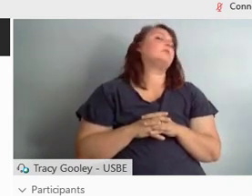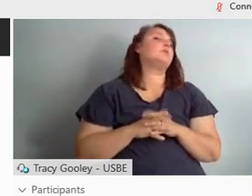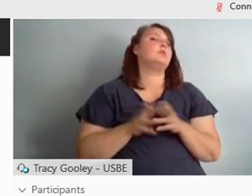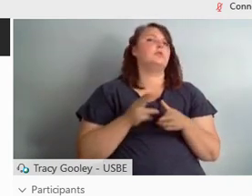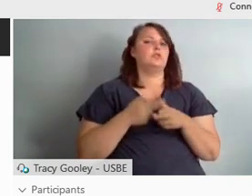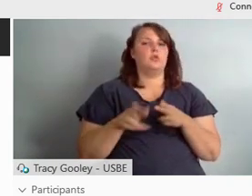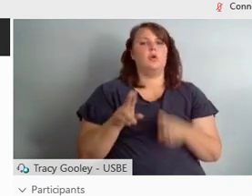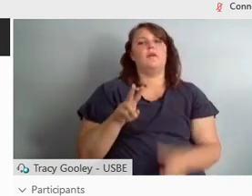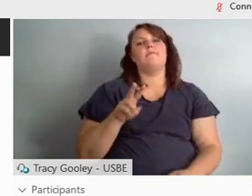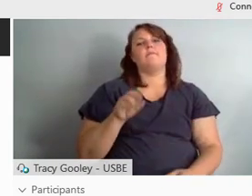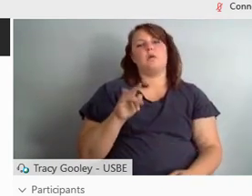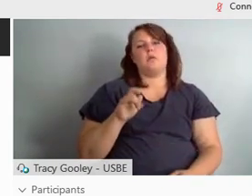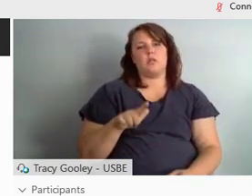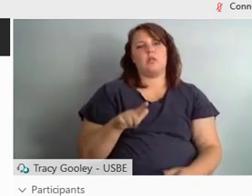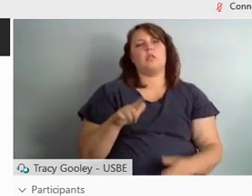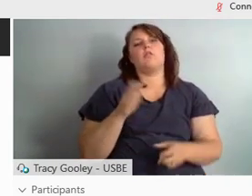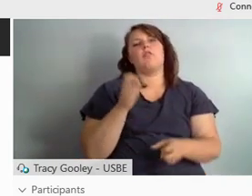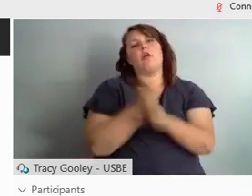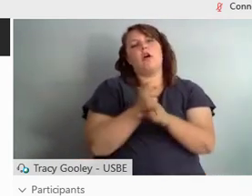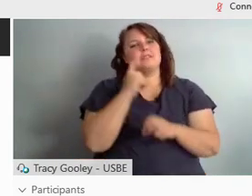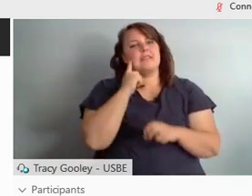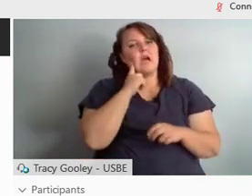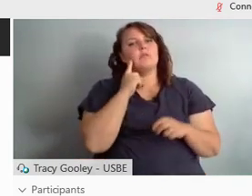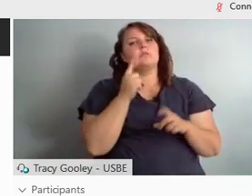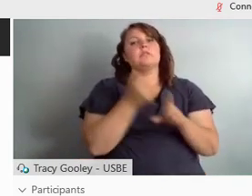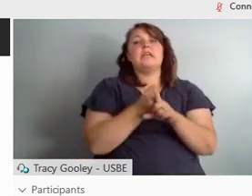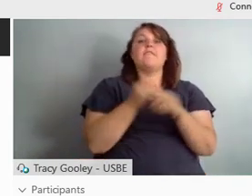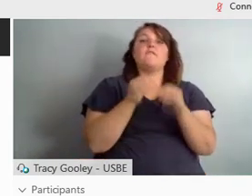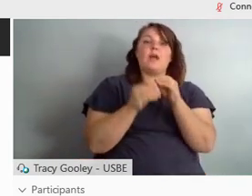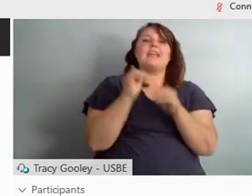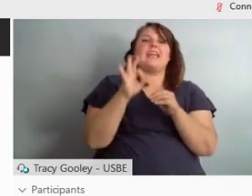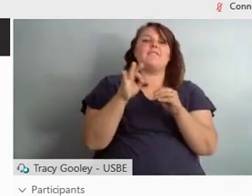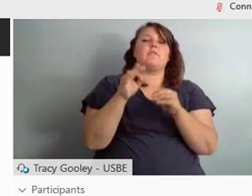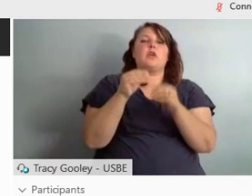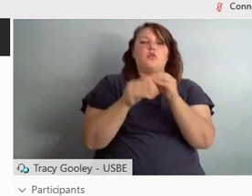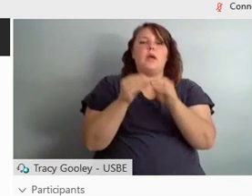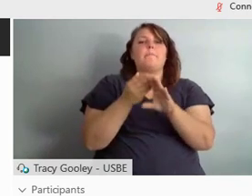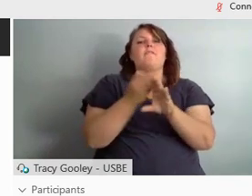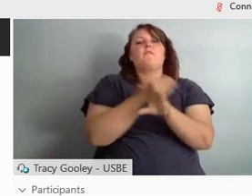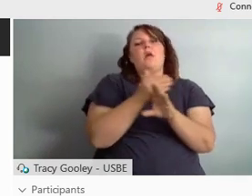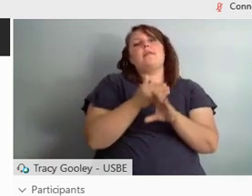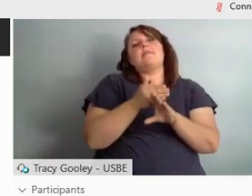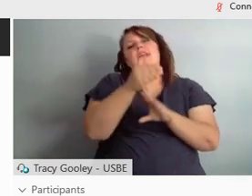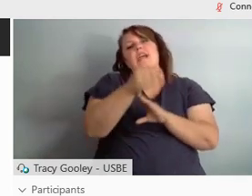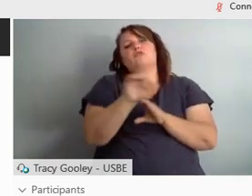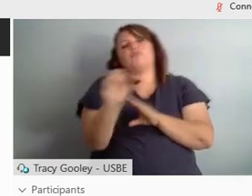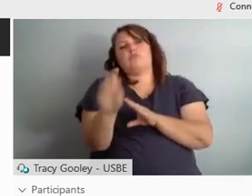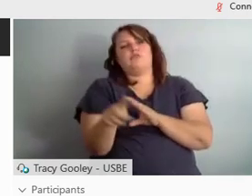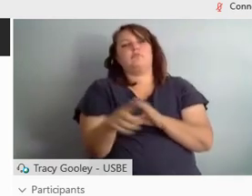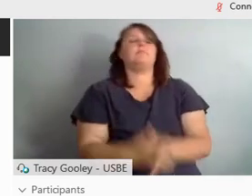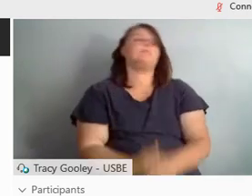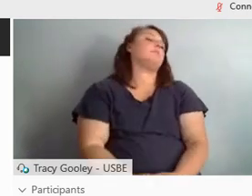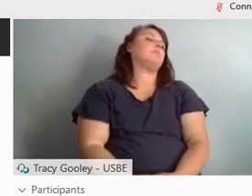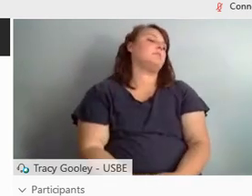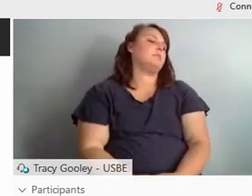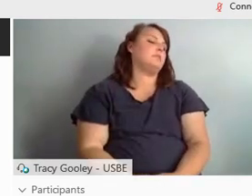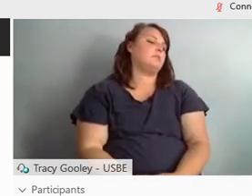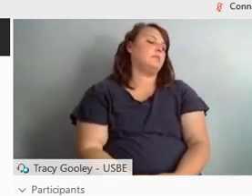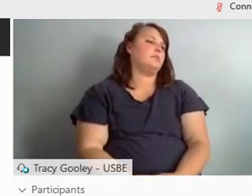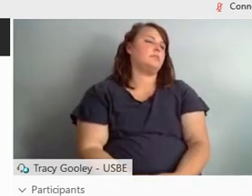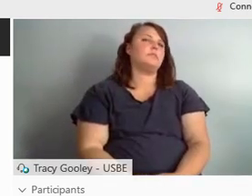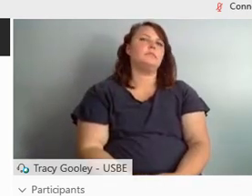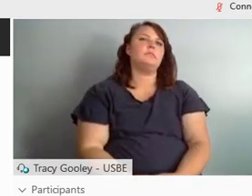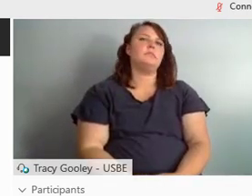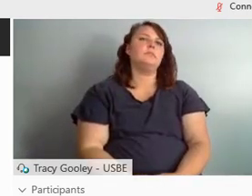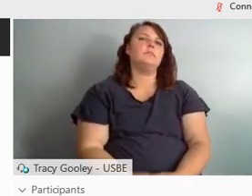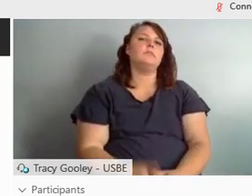Short vowels, hard sounds, soft corrects are okay if they correct before moving on to the next response. And then